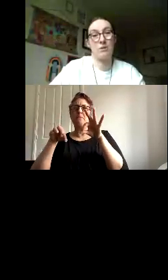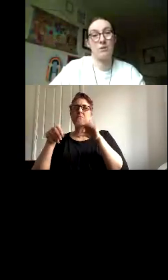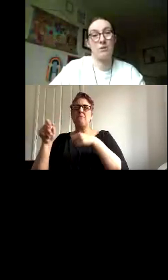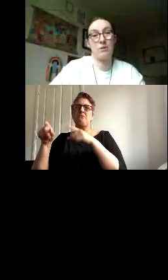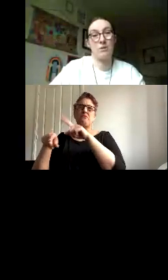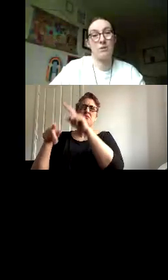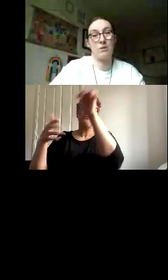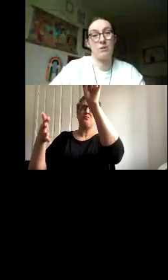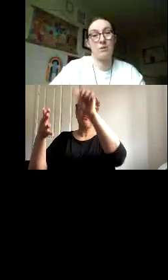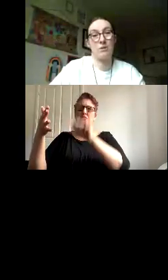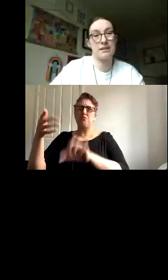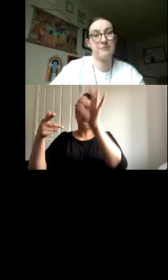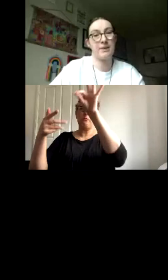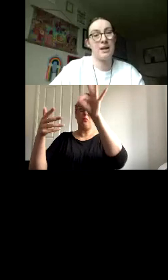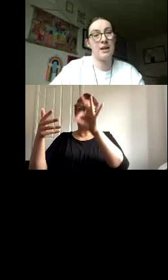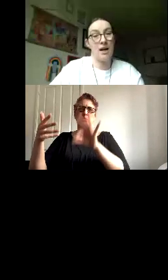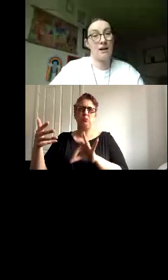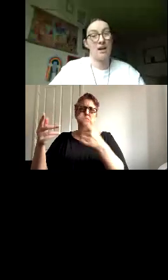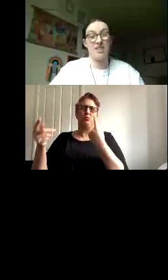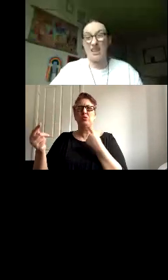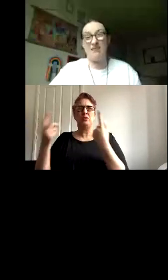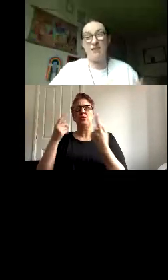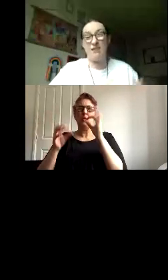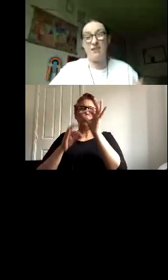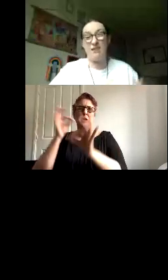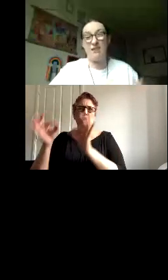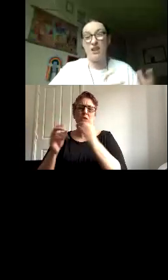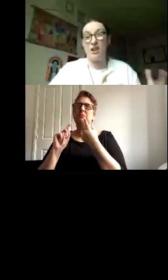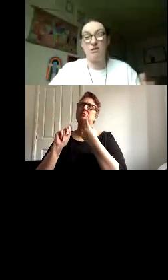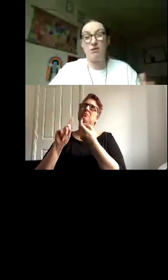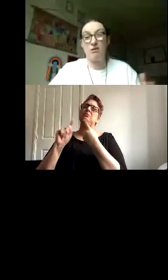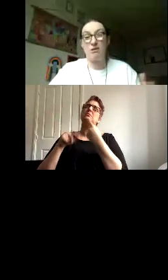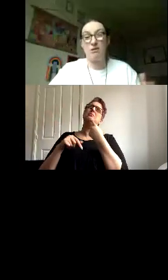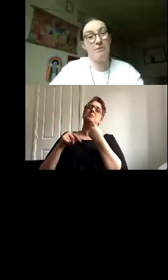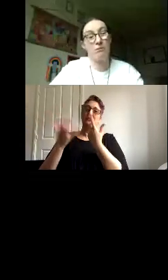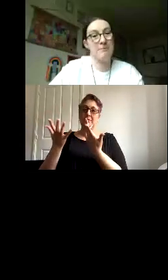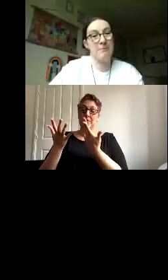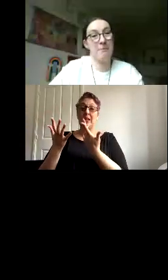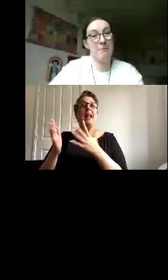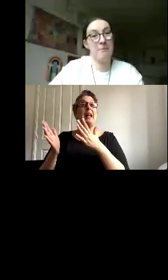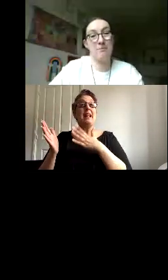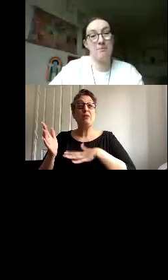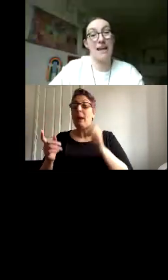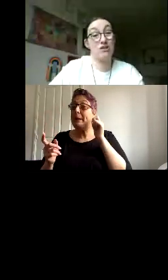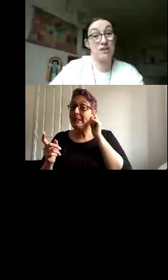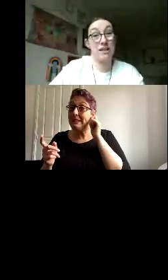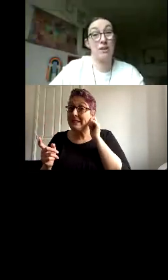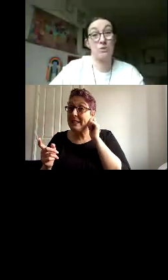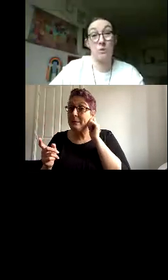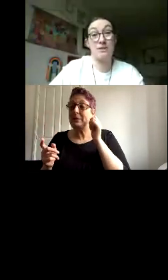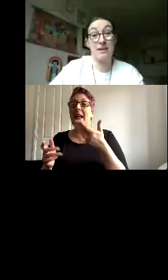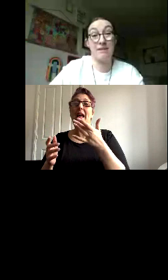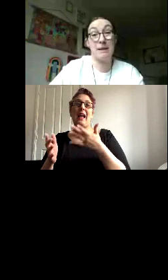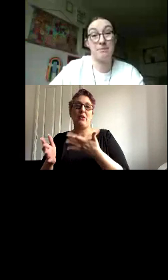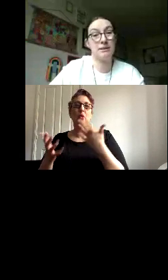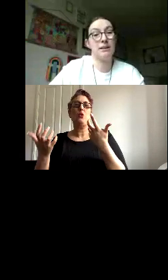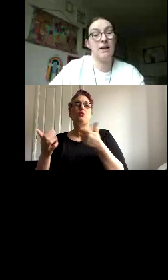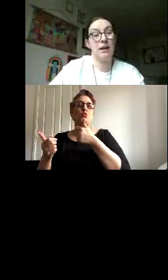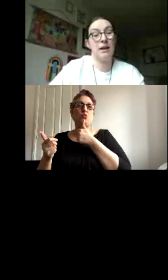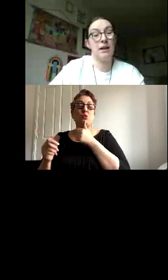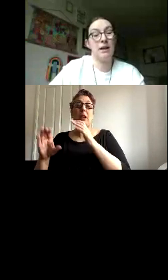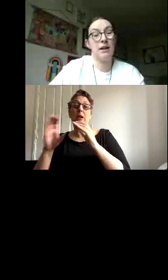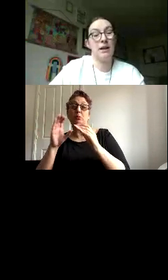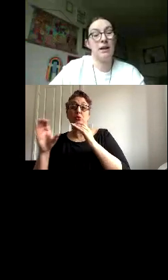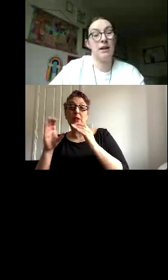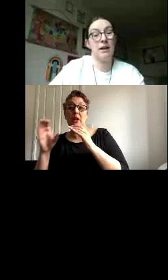deafness. I'm going to give you some real life tips and tricks about communication skills of deaf people.